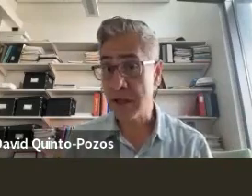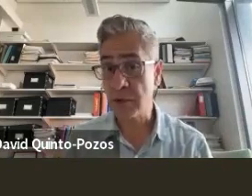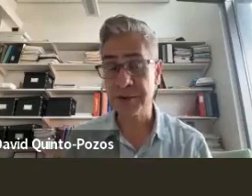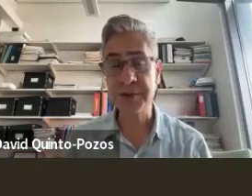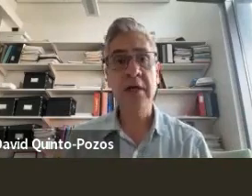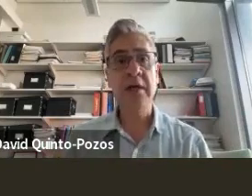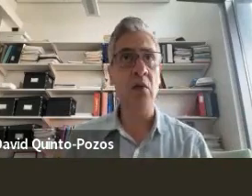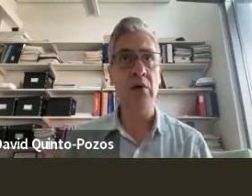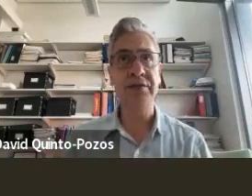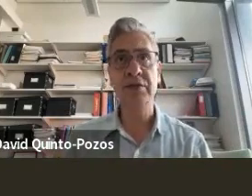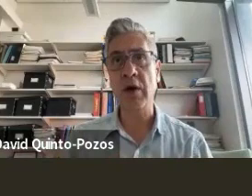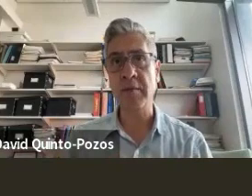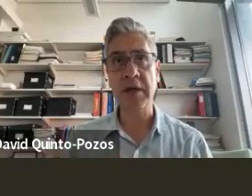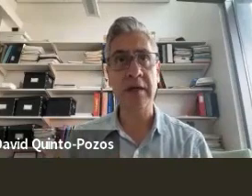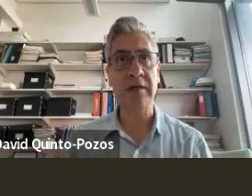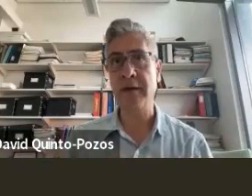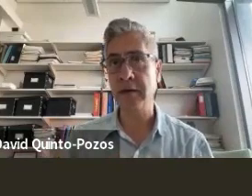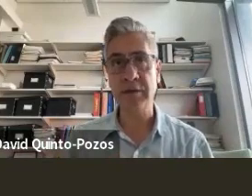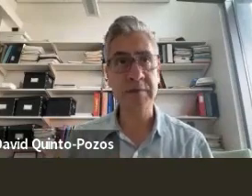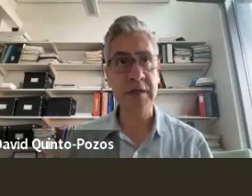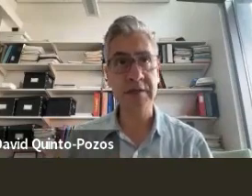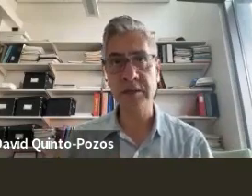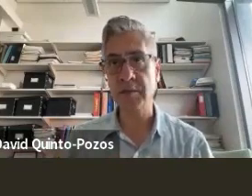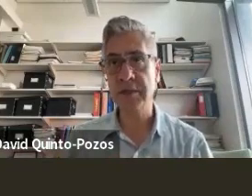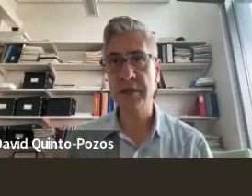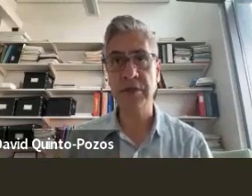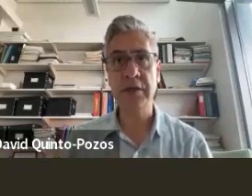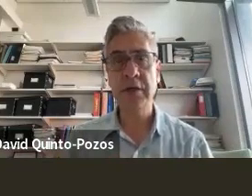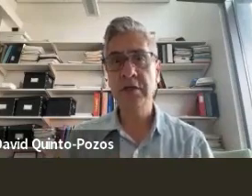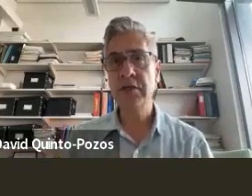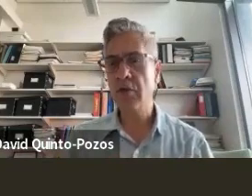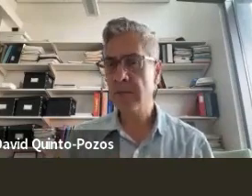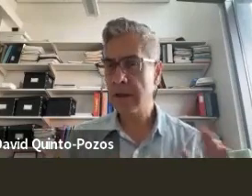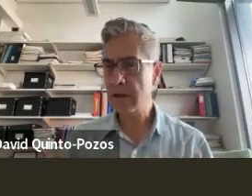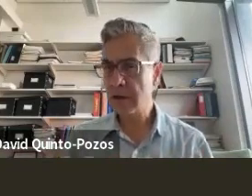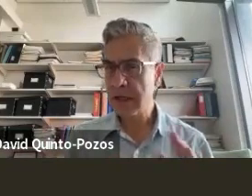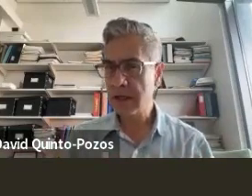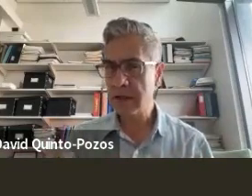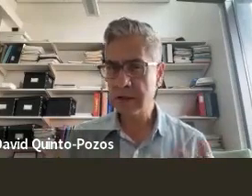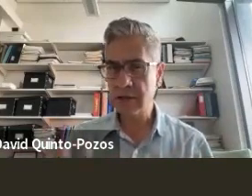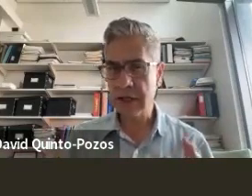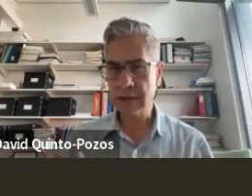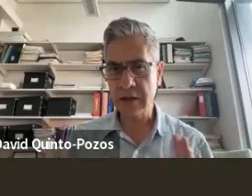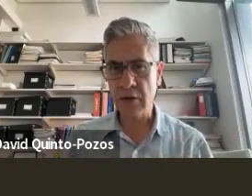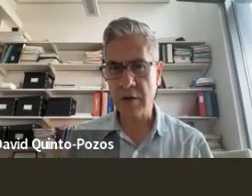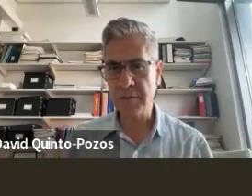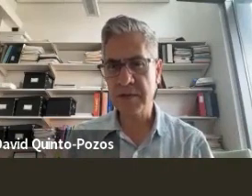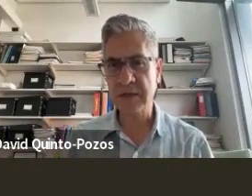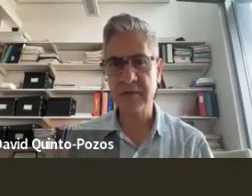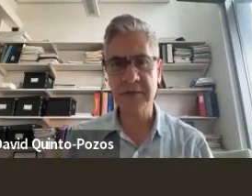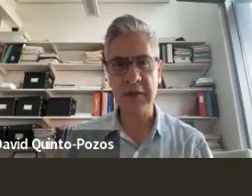language samples or describing, in some cases interpretation. So you'll get,